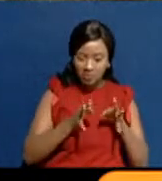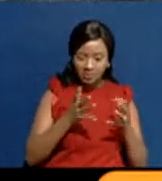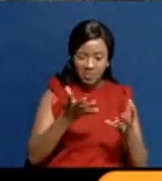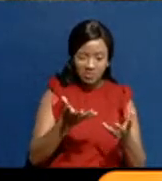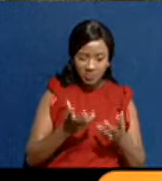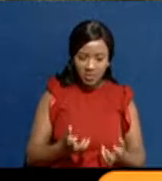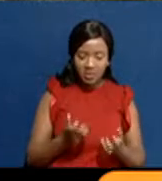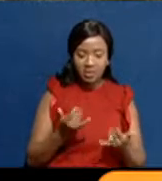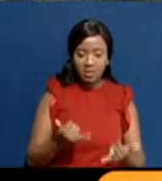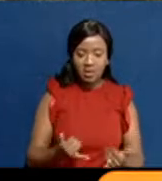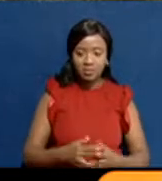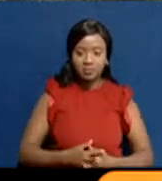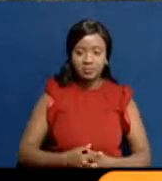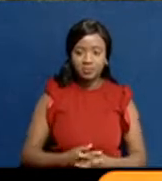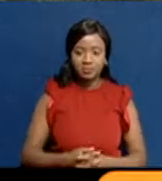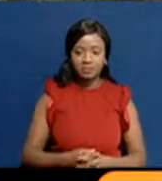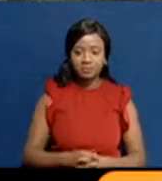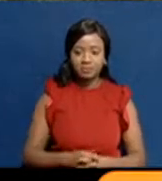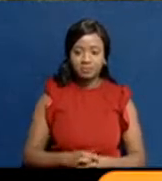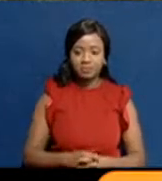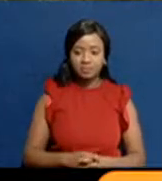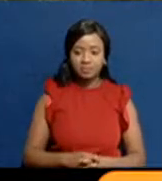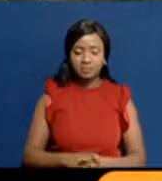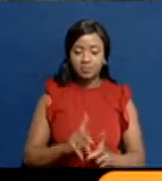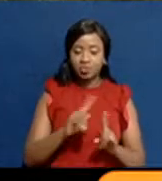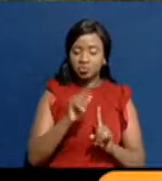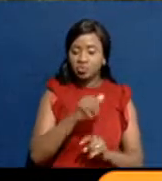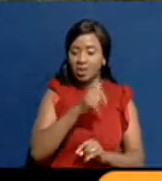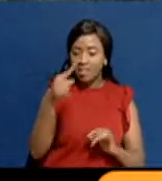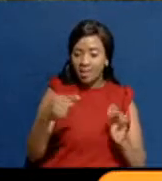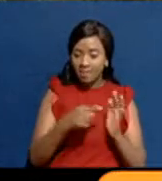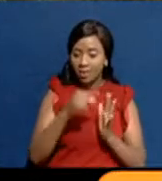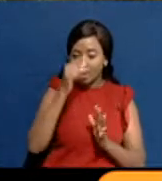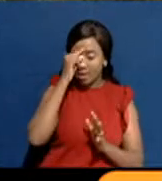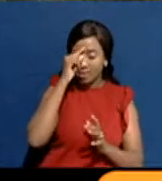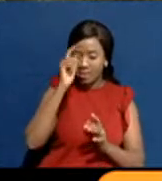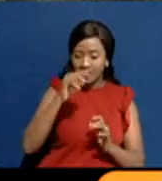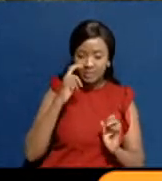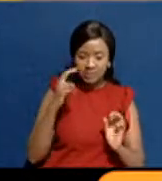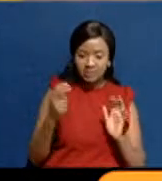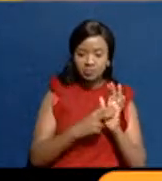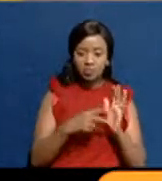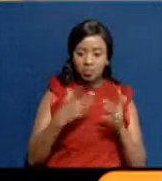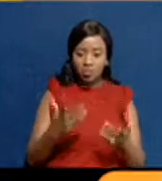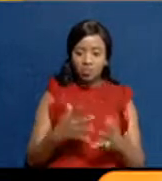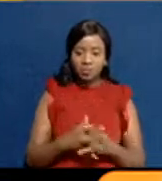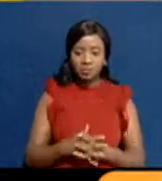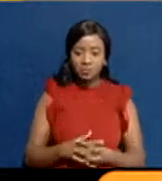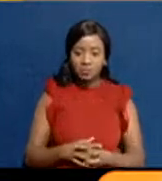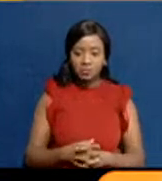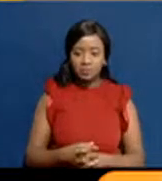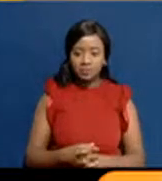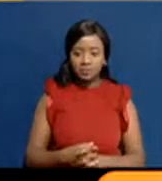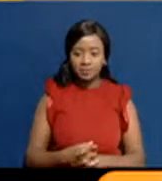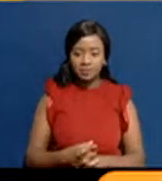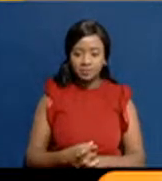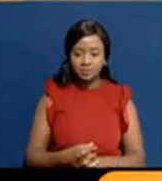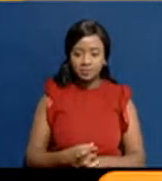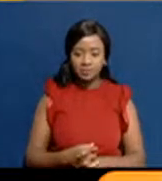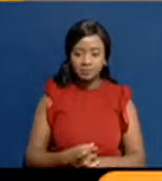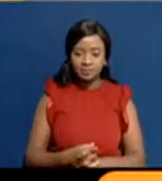lacking right now. Now, there's something that the government must be realizing by now, just going by the KEMSA scandal